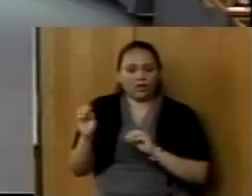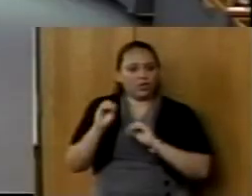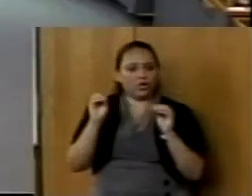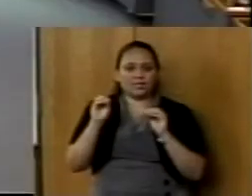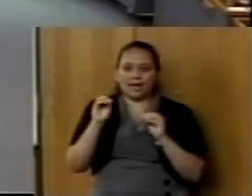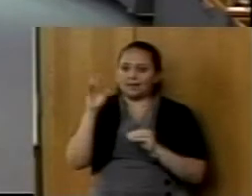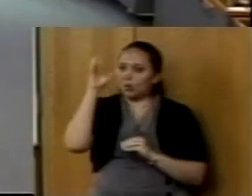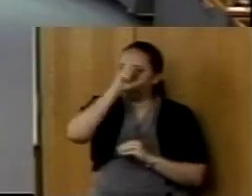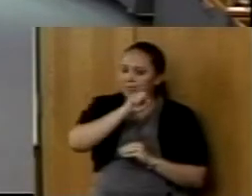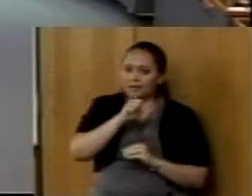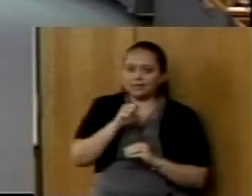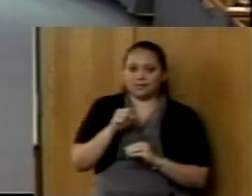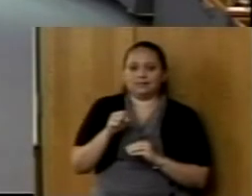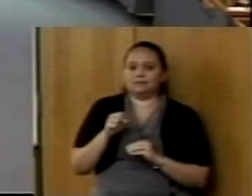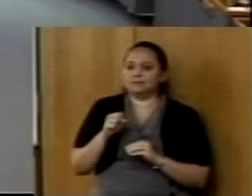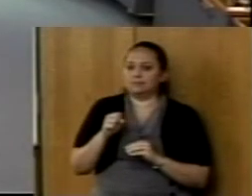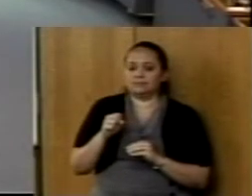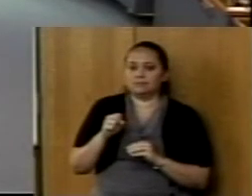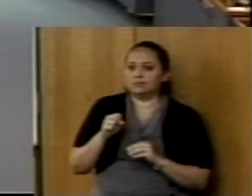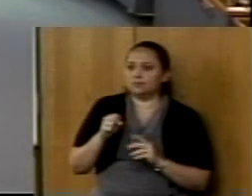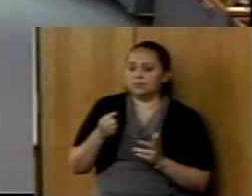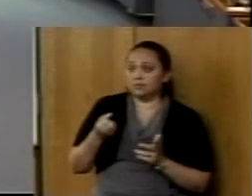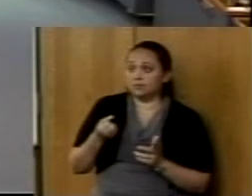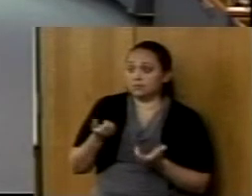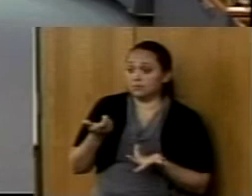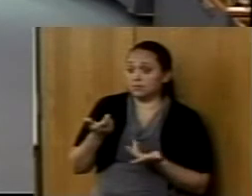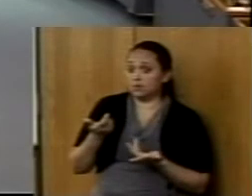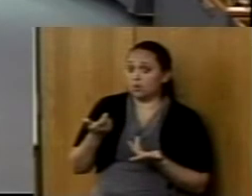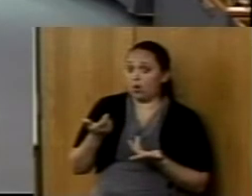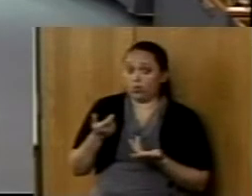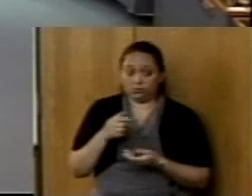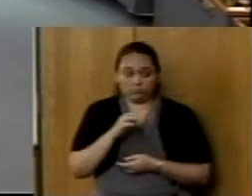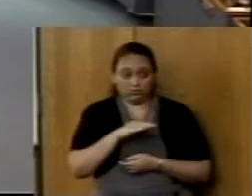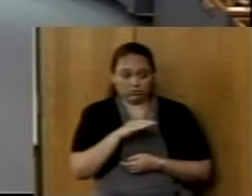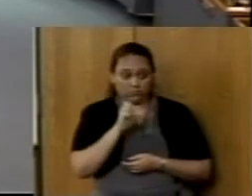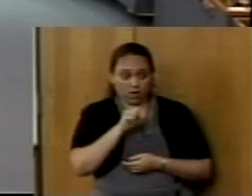nothing we have missed that can come back and. Counselor, yes or no?